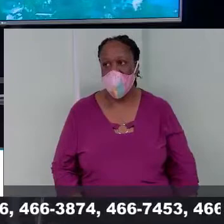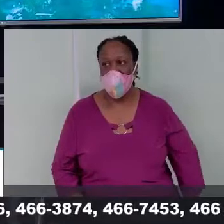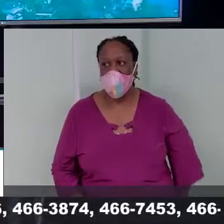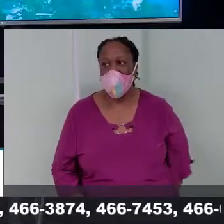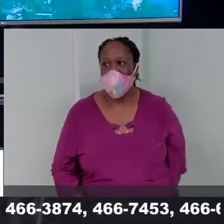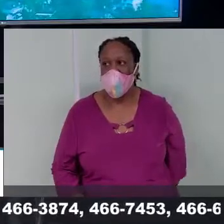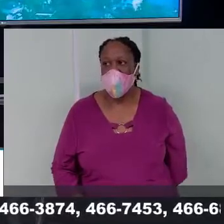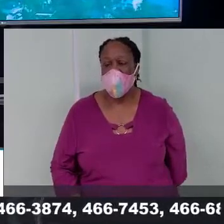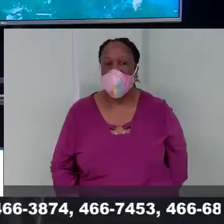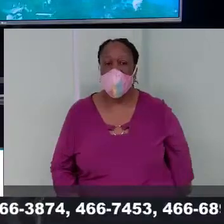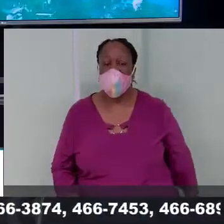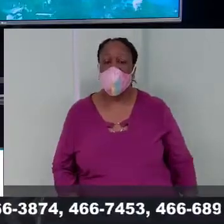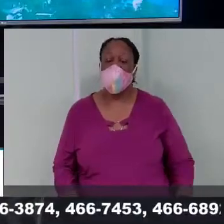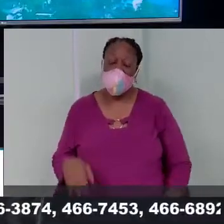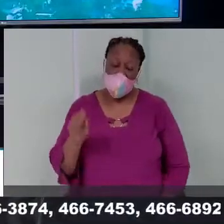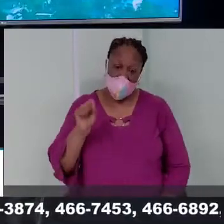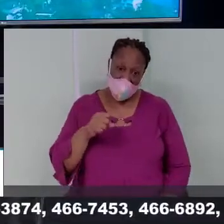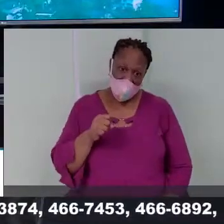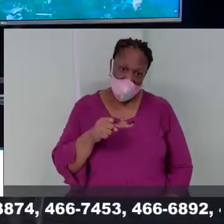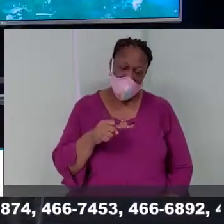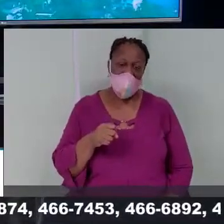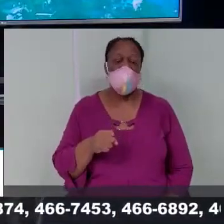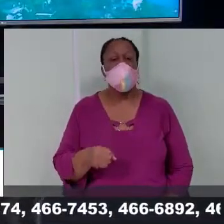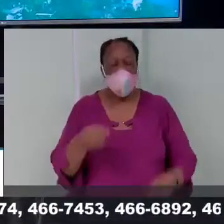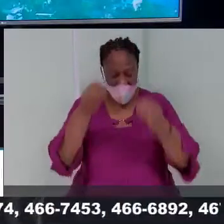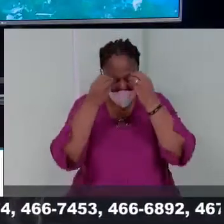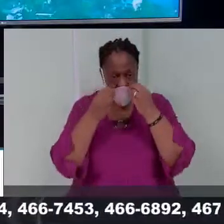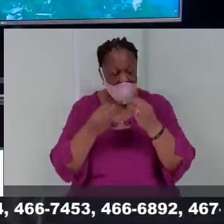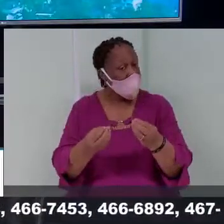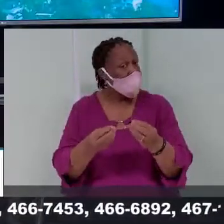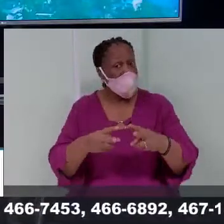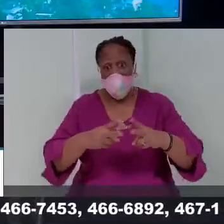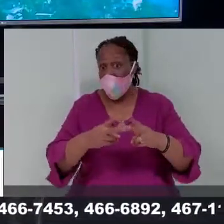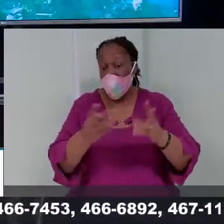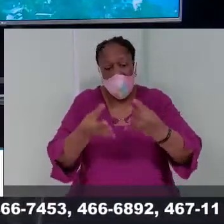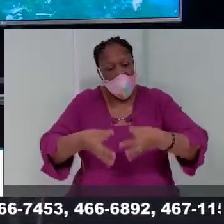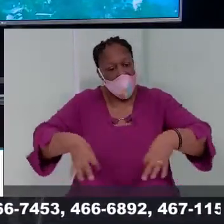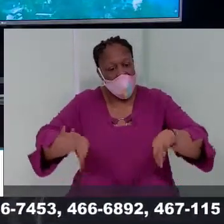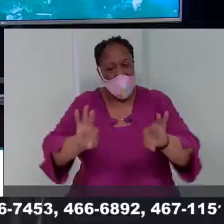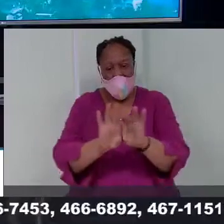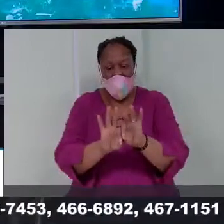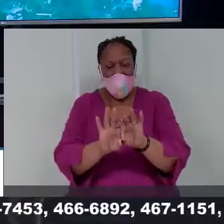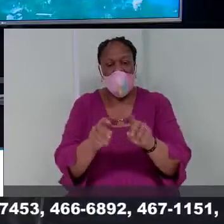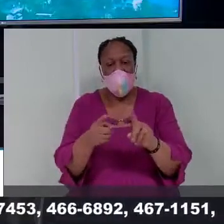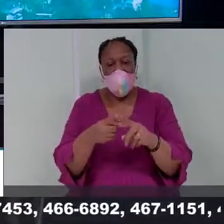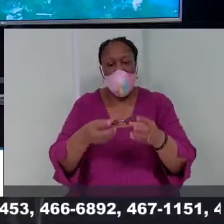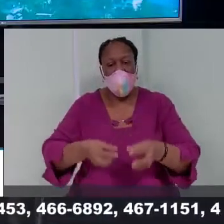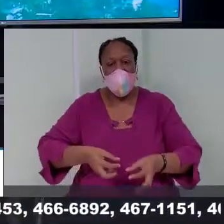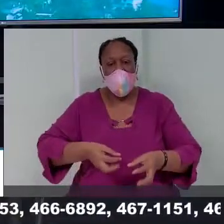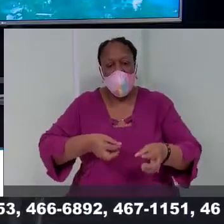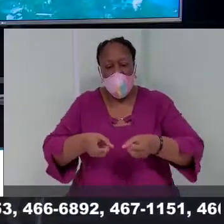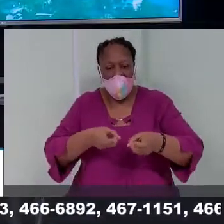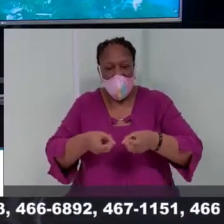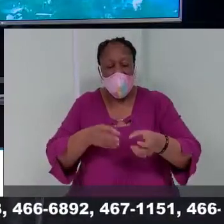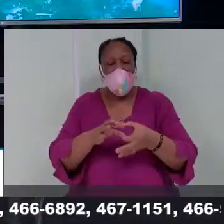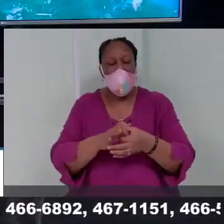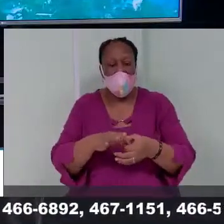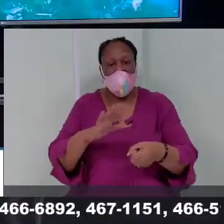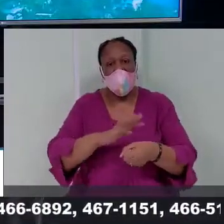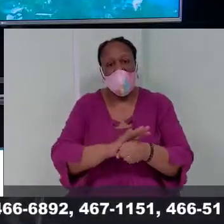Of course, information is crucial to the management of the